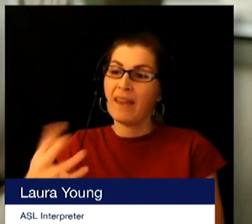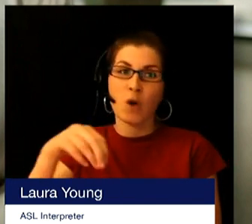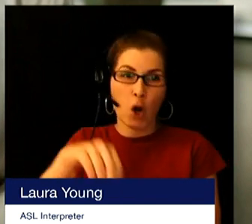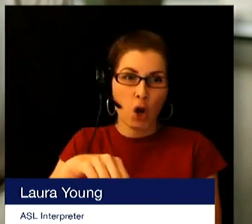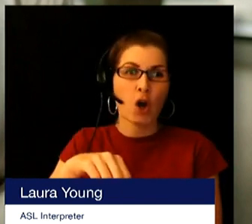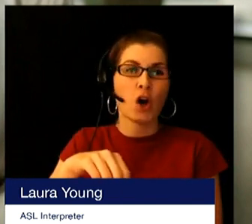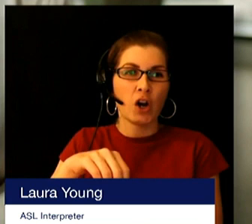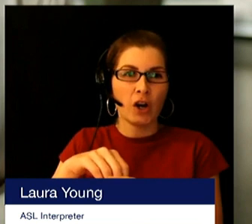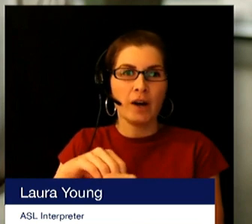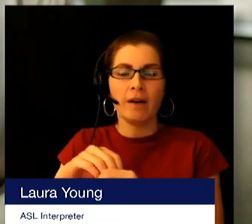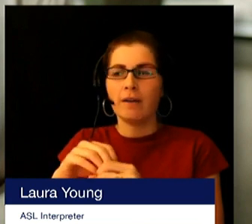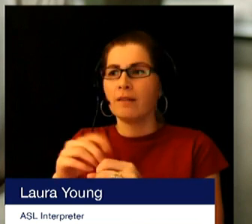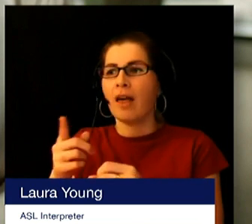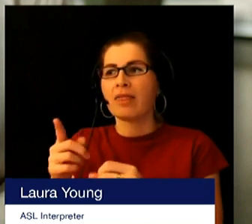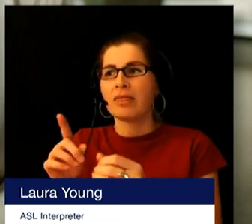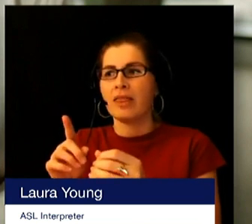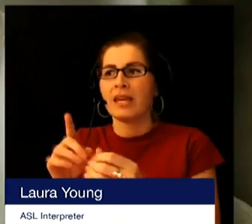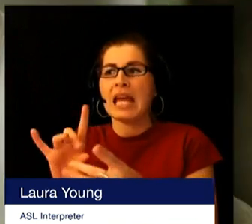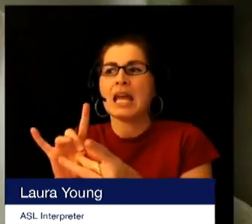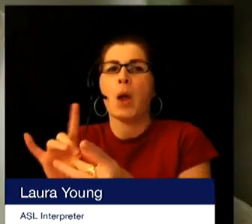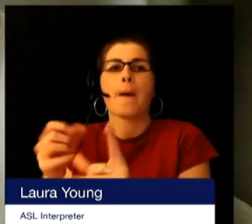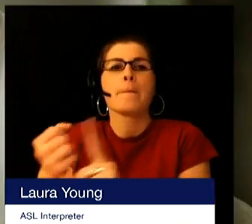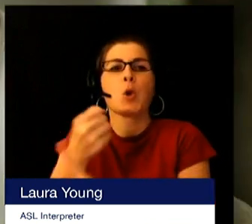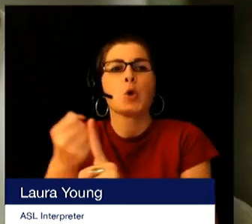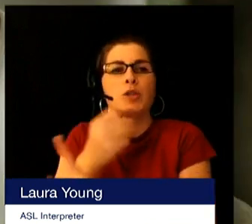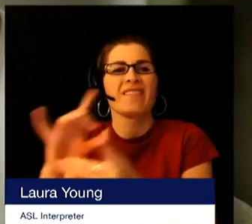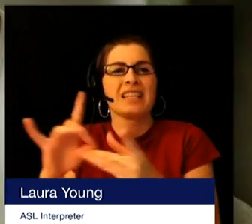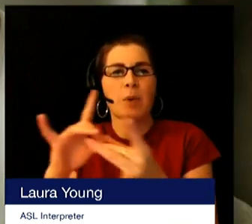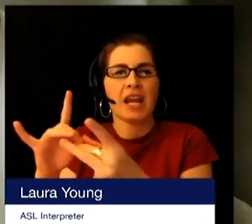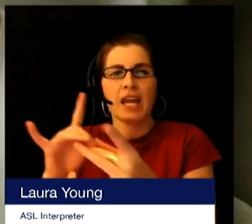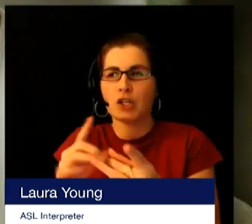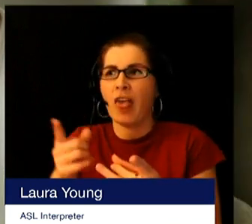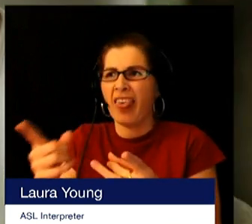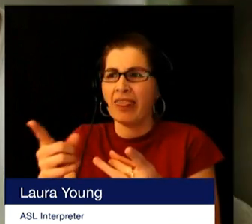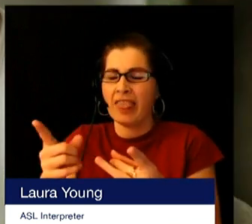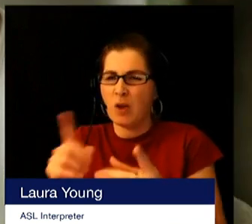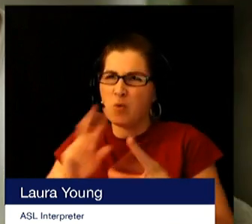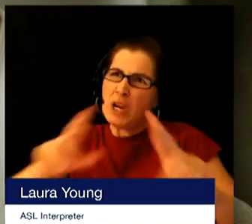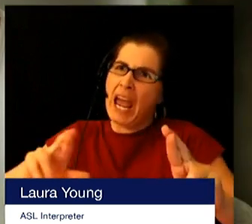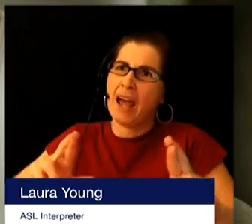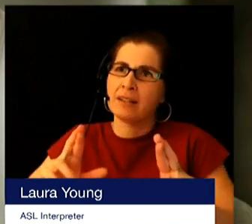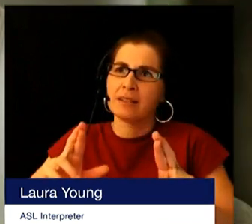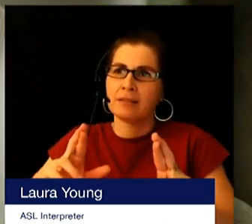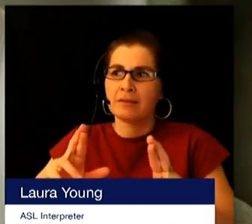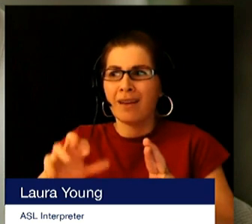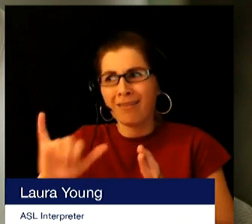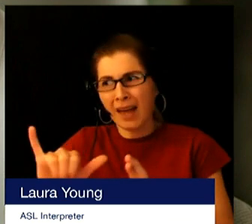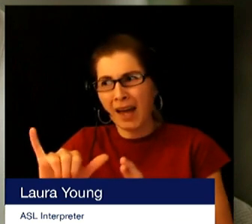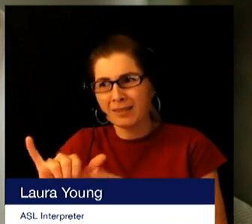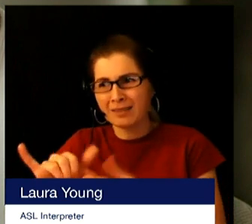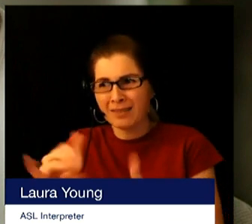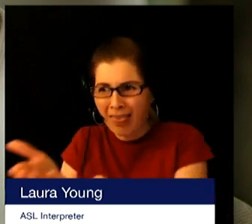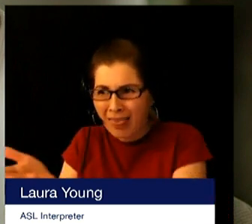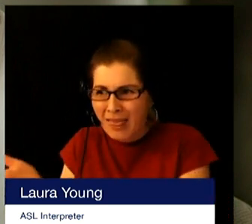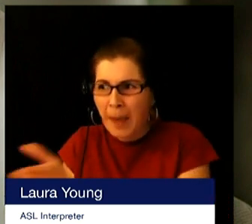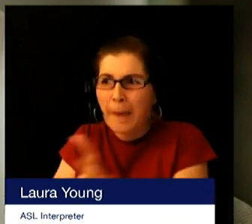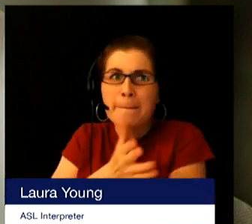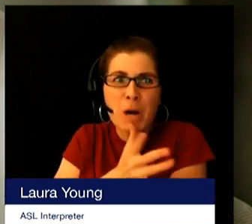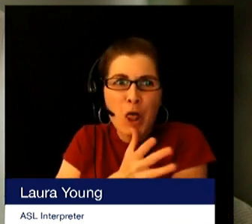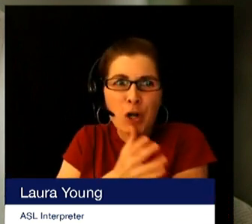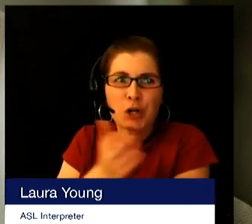reacted out of that abusive situation. You know, these were people's mothers, and they were having to mother from